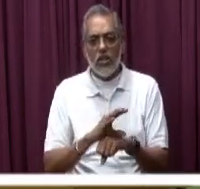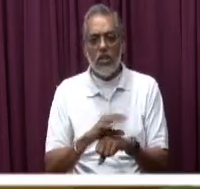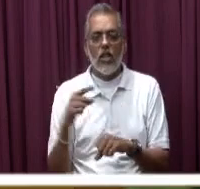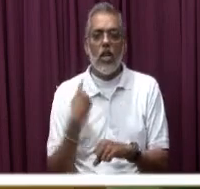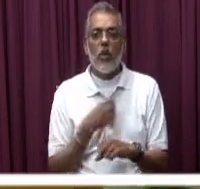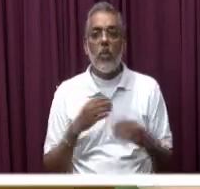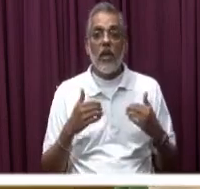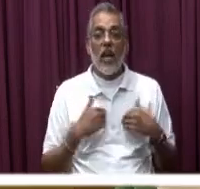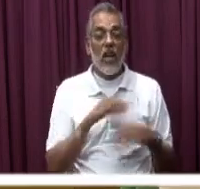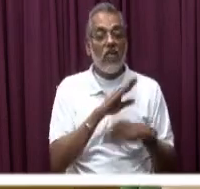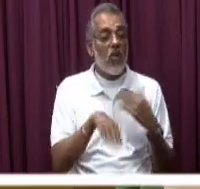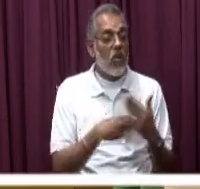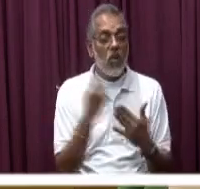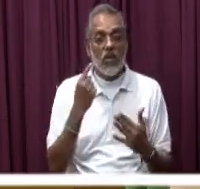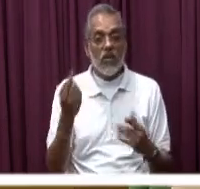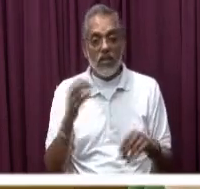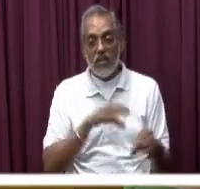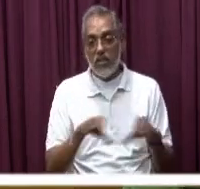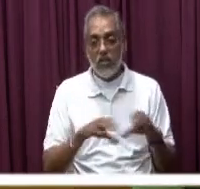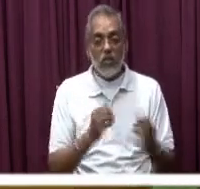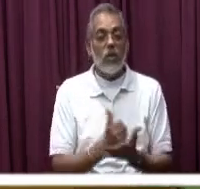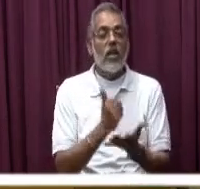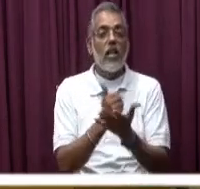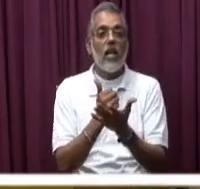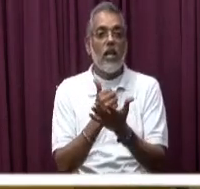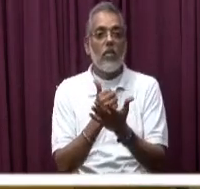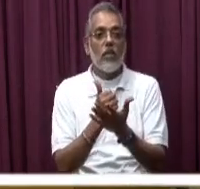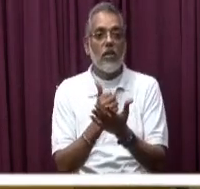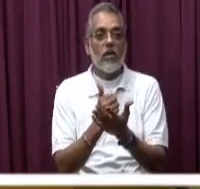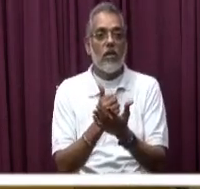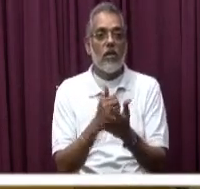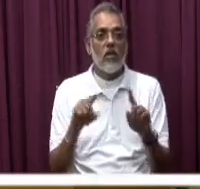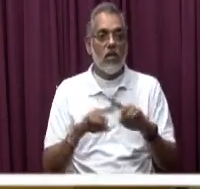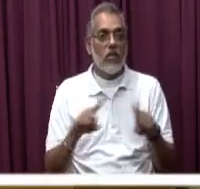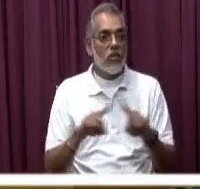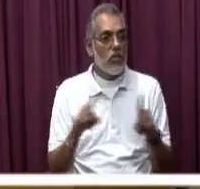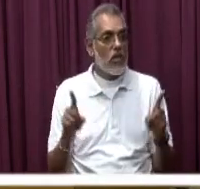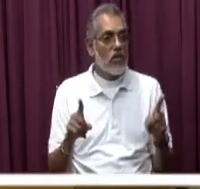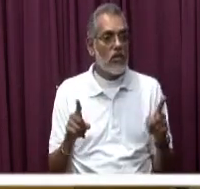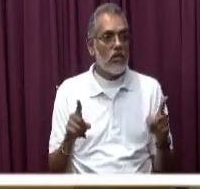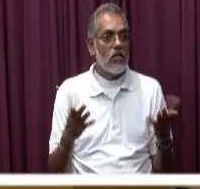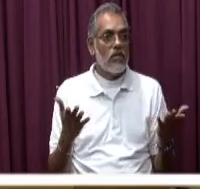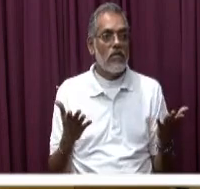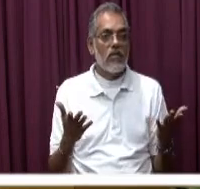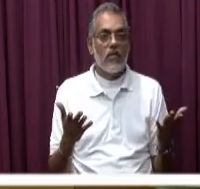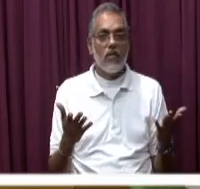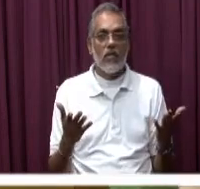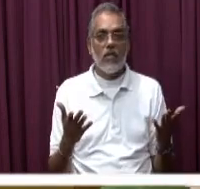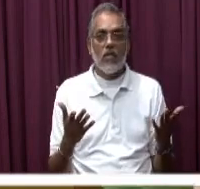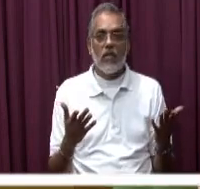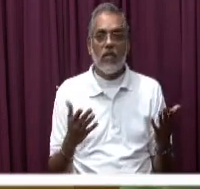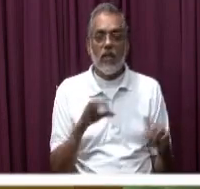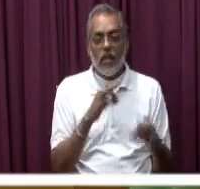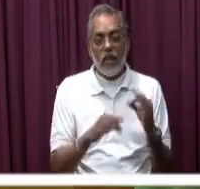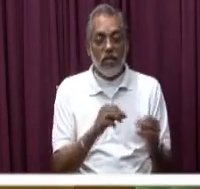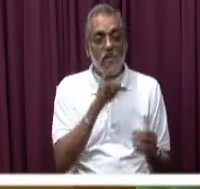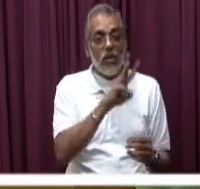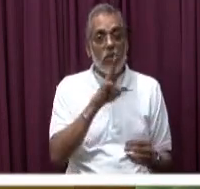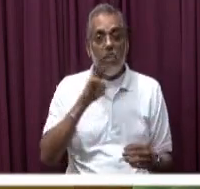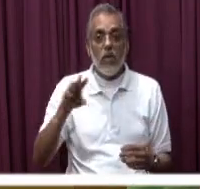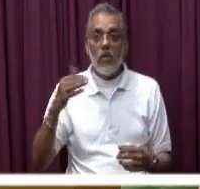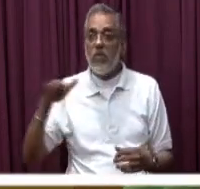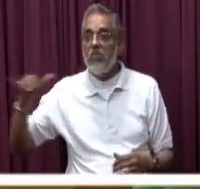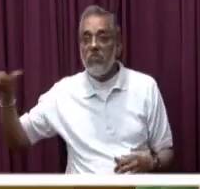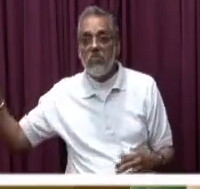We have so many great sites and so many great places, catholicanswers.org, Reverend.com or Robert Barron